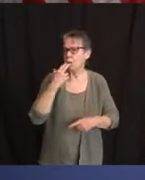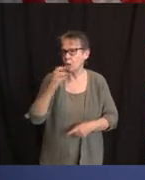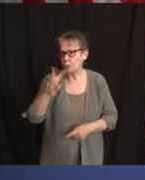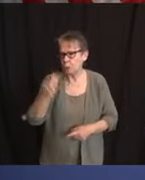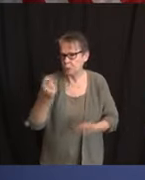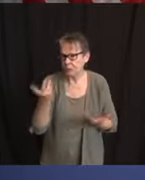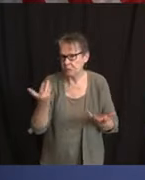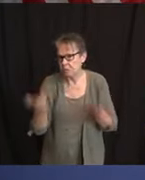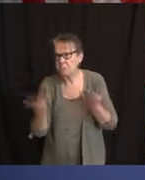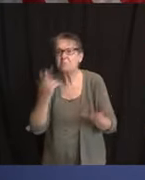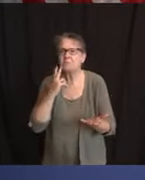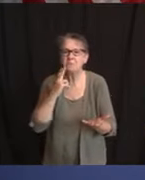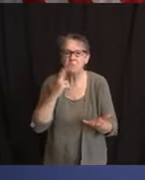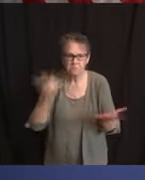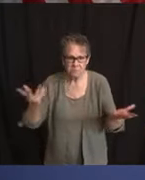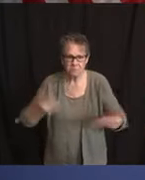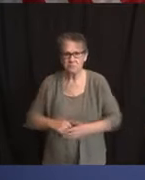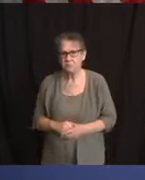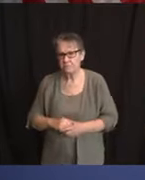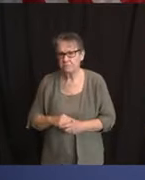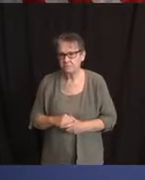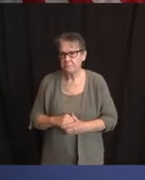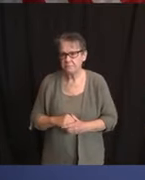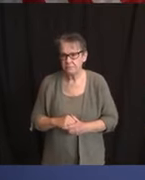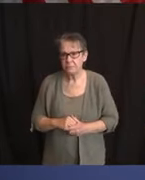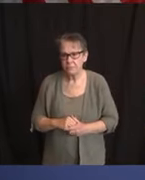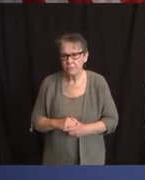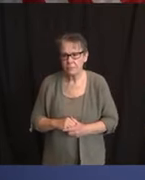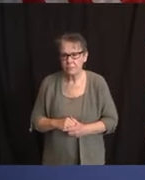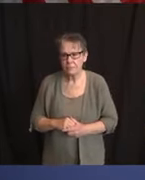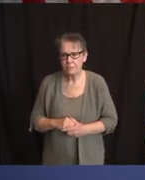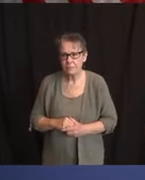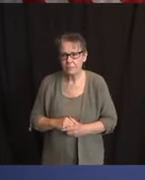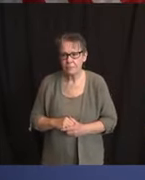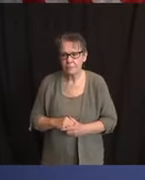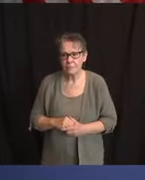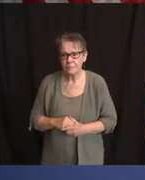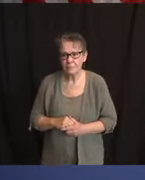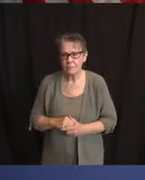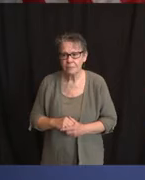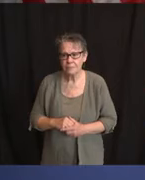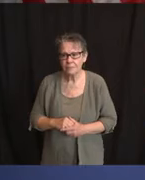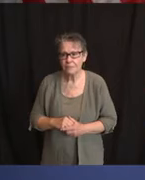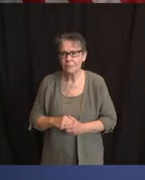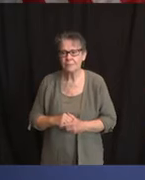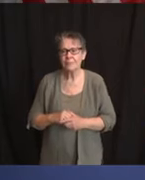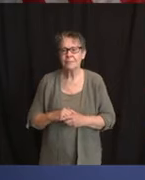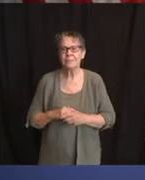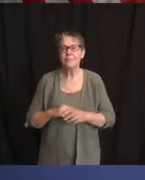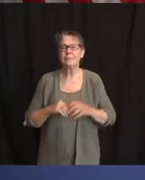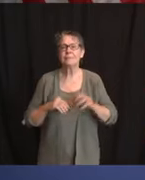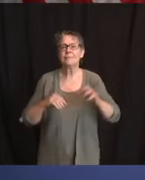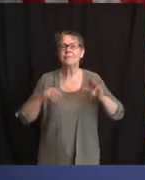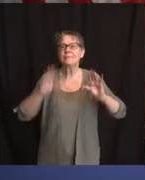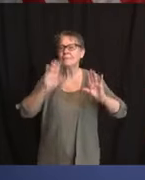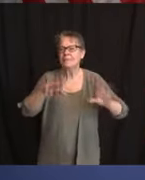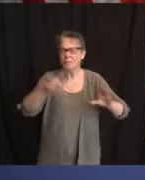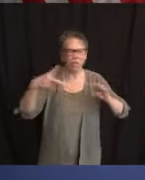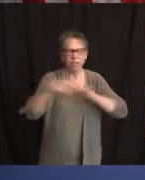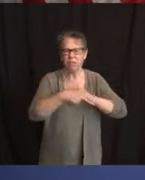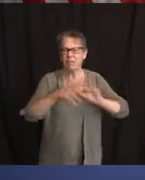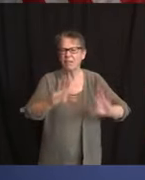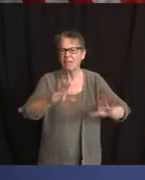way. I was actually going to ask that. It's really helpful. Without kidding, it's helpful that you say that from the outset. But I did want to, I